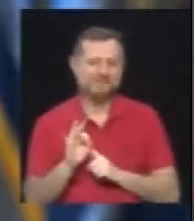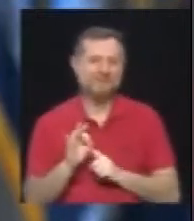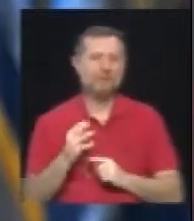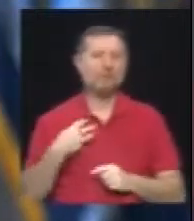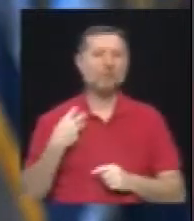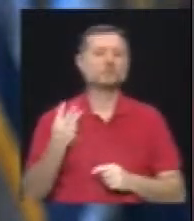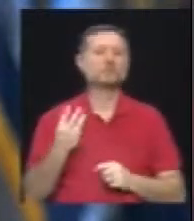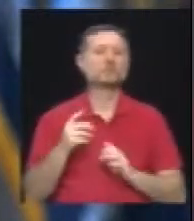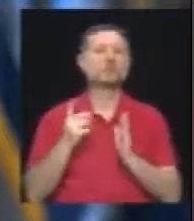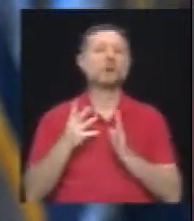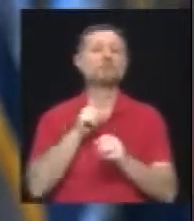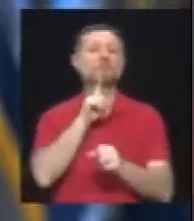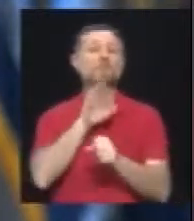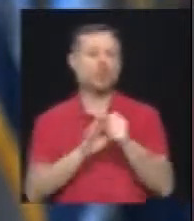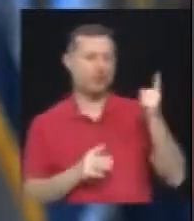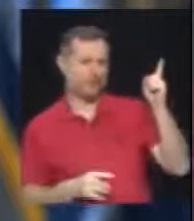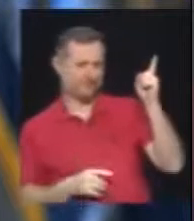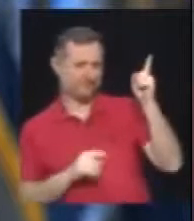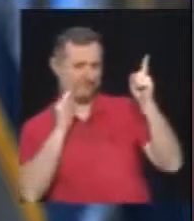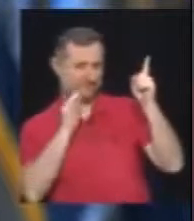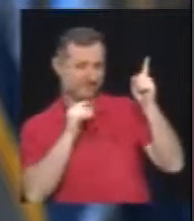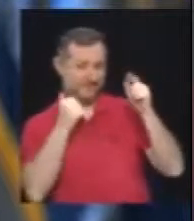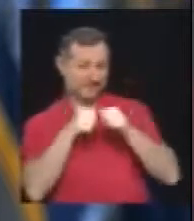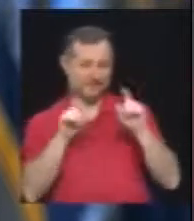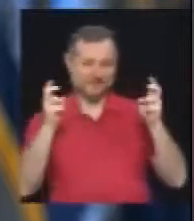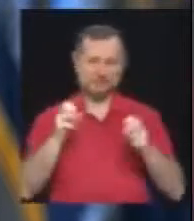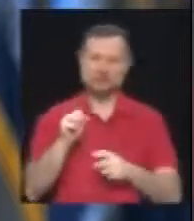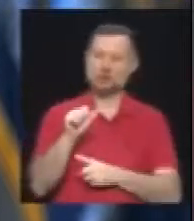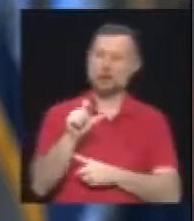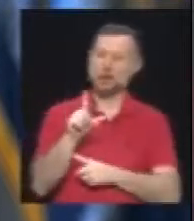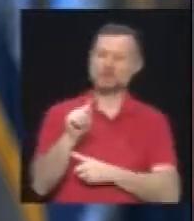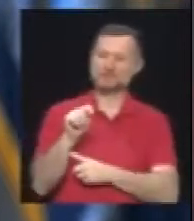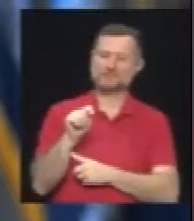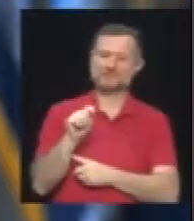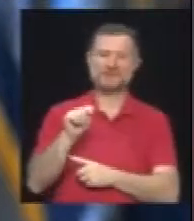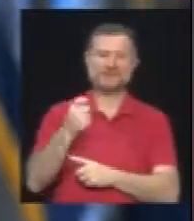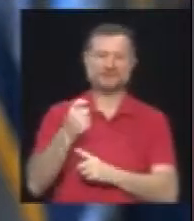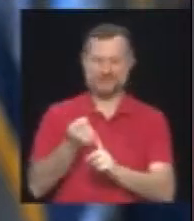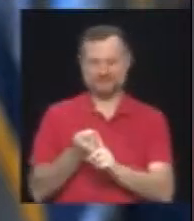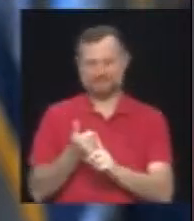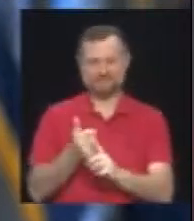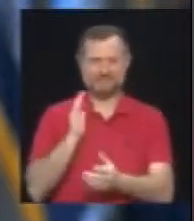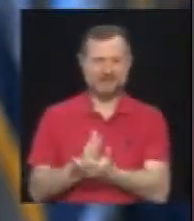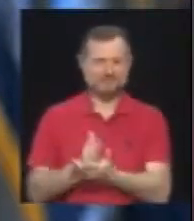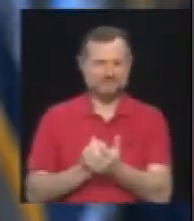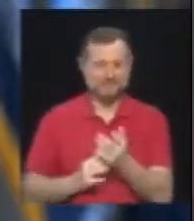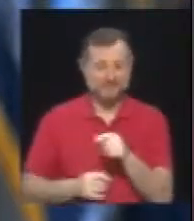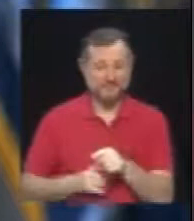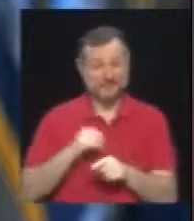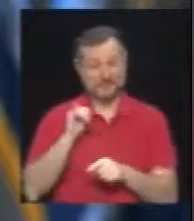do, and repeal the so-called SALT tax. That would lower New York's taxes